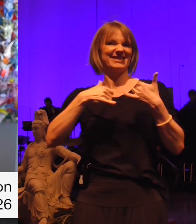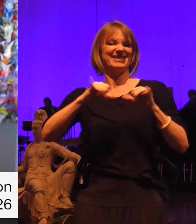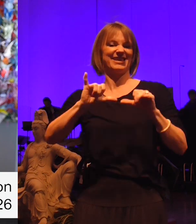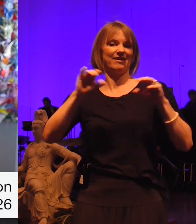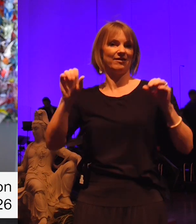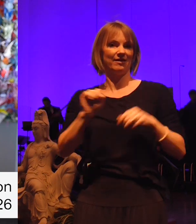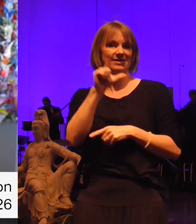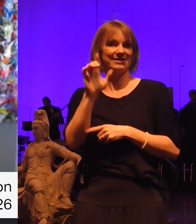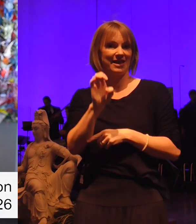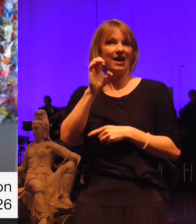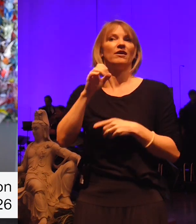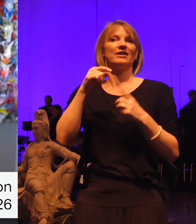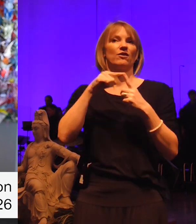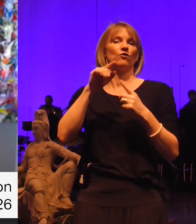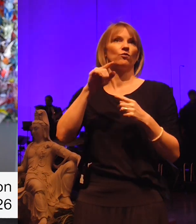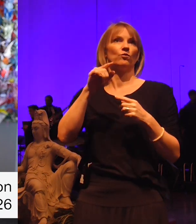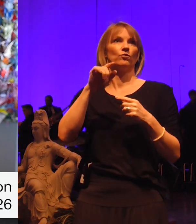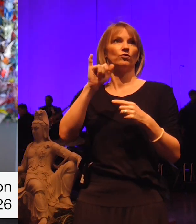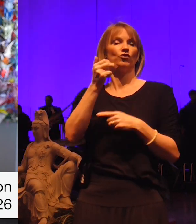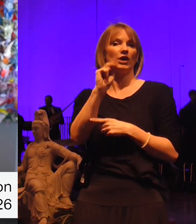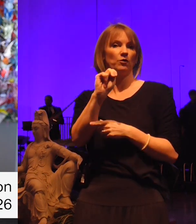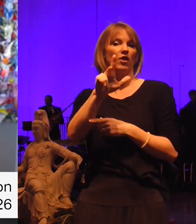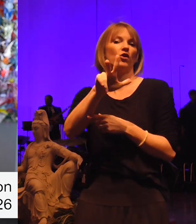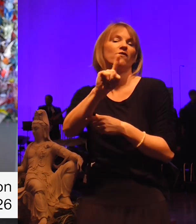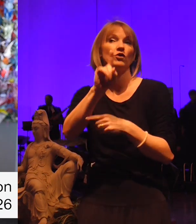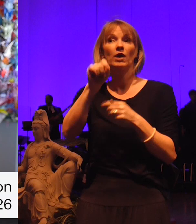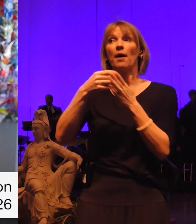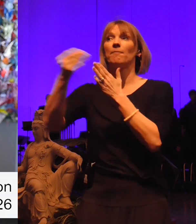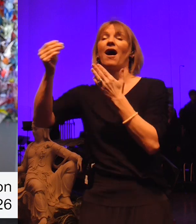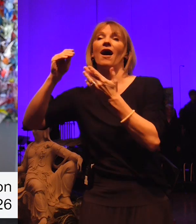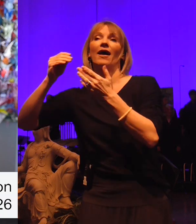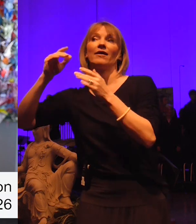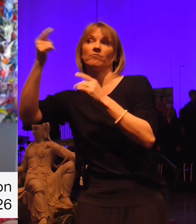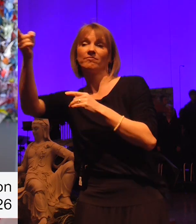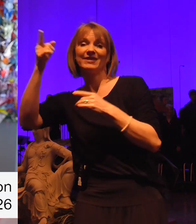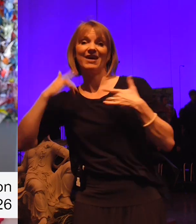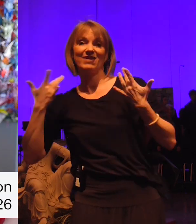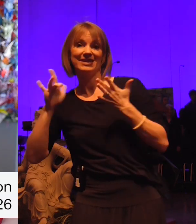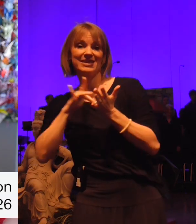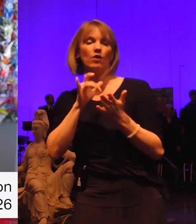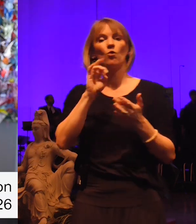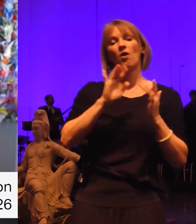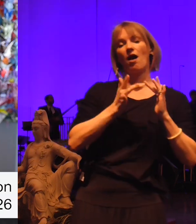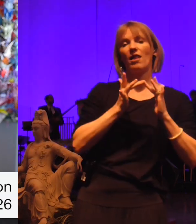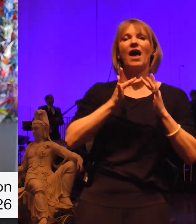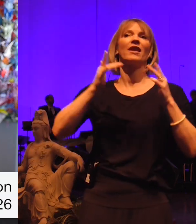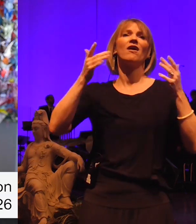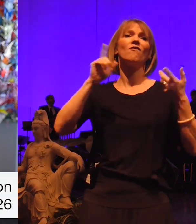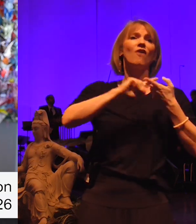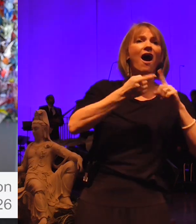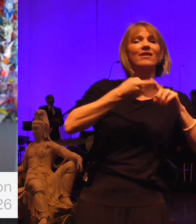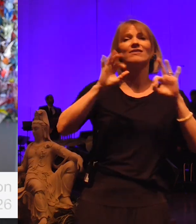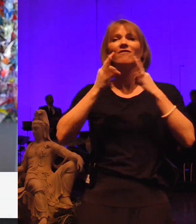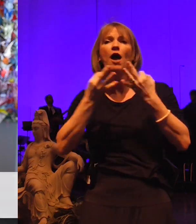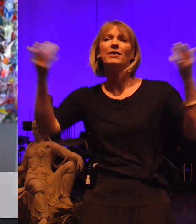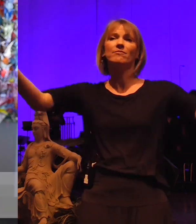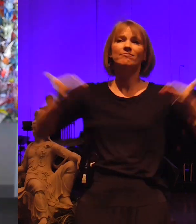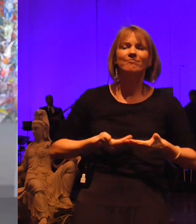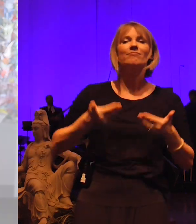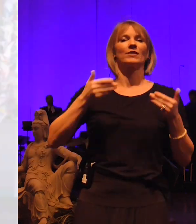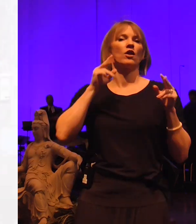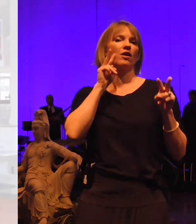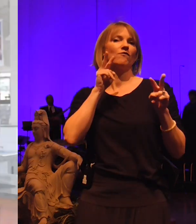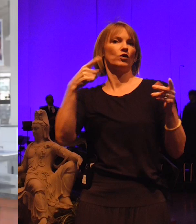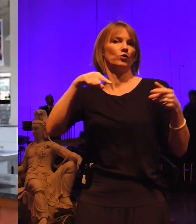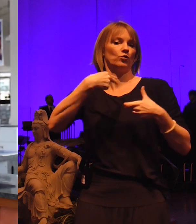for $36. You can get yours today out at our event center or online. Bring your friends, bring your family. We look forward to having you with